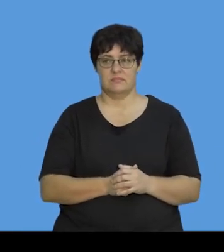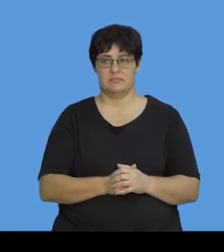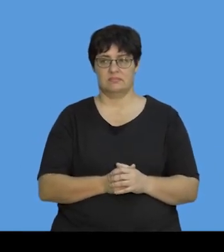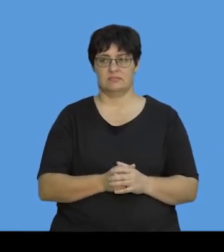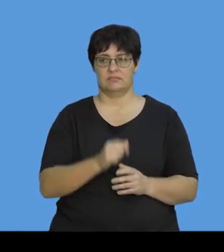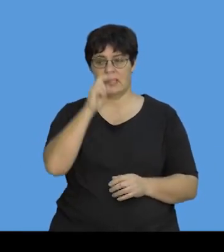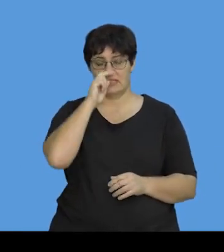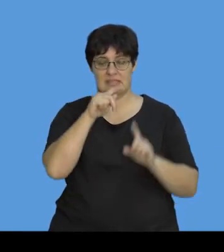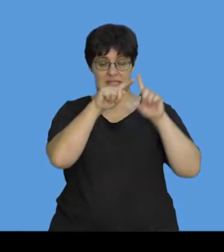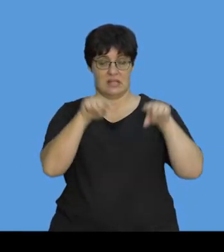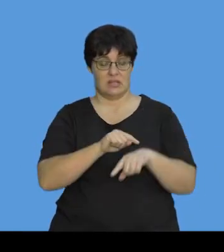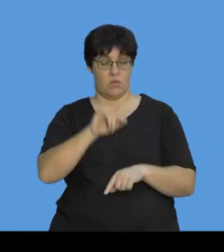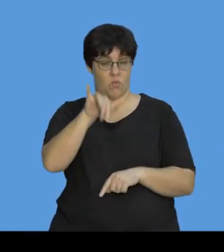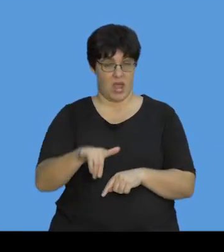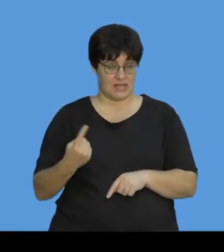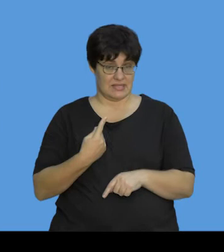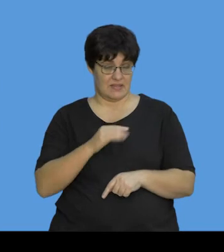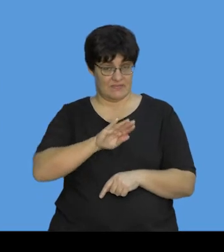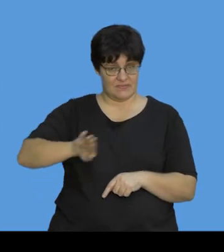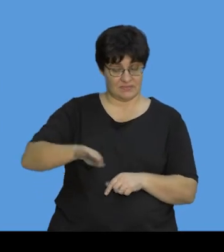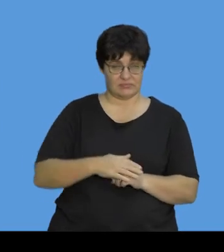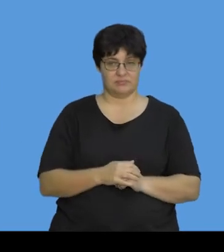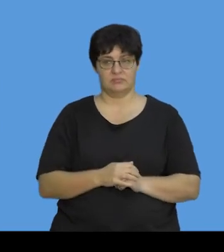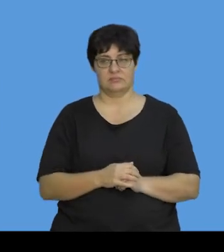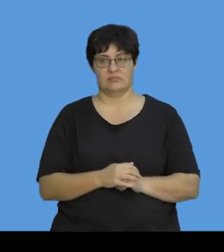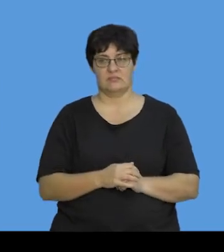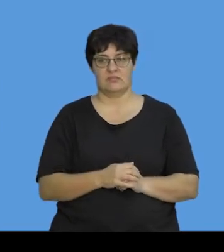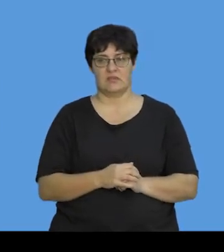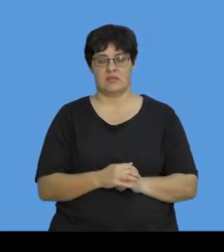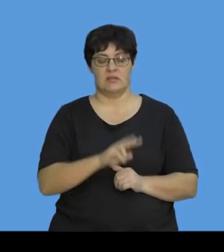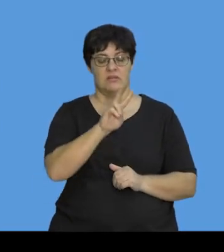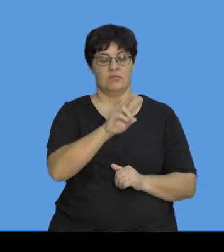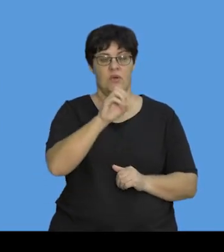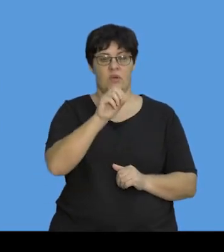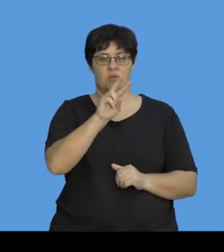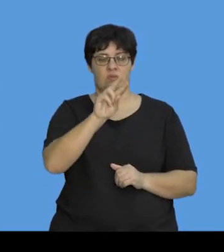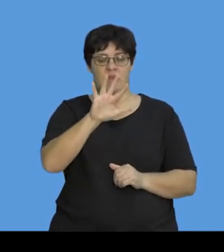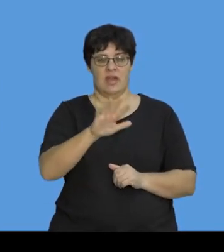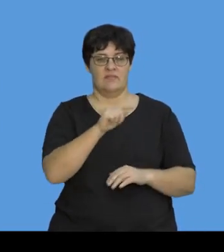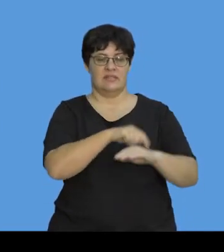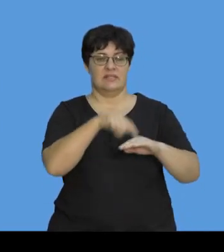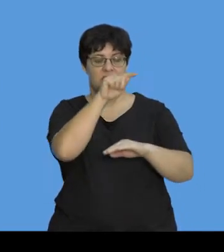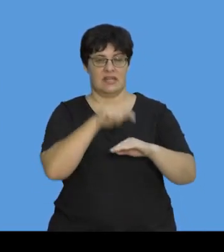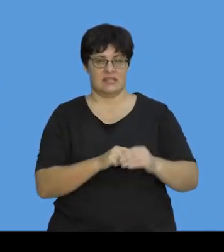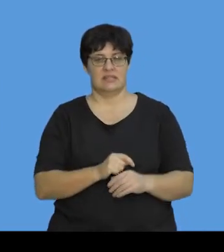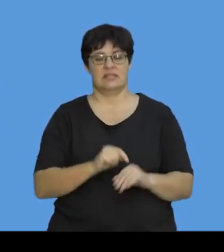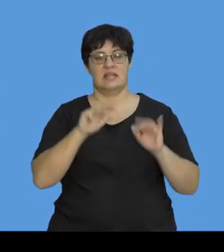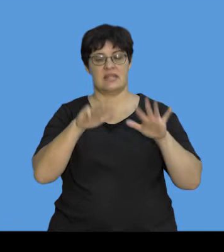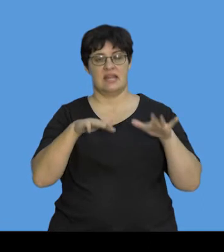I need delta y on its own. So we're going to go 2025 divided